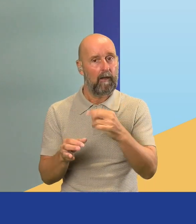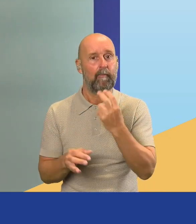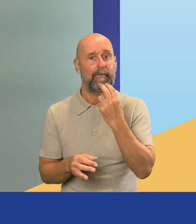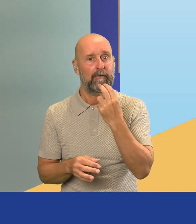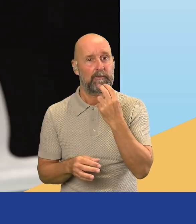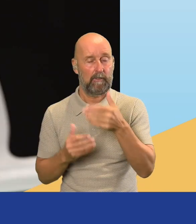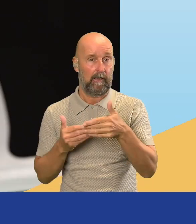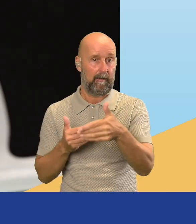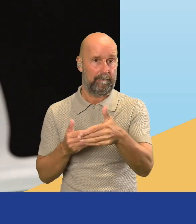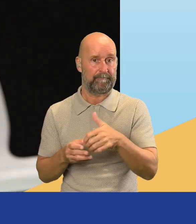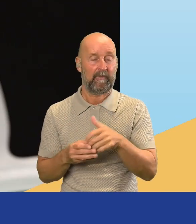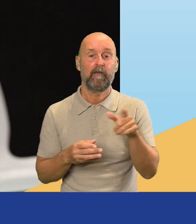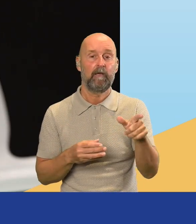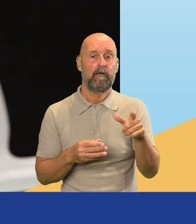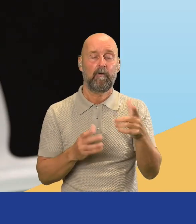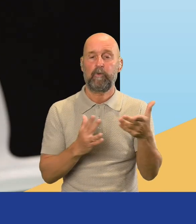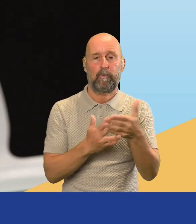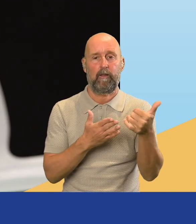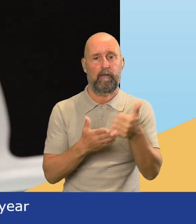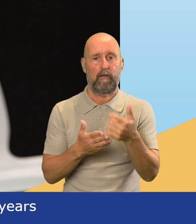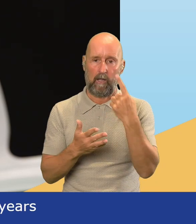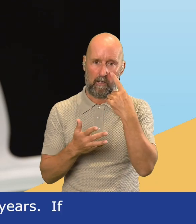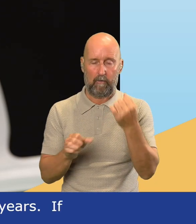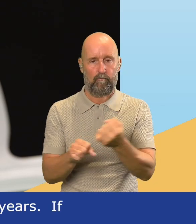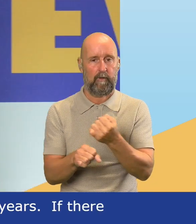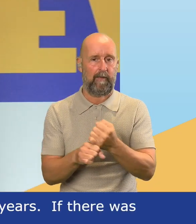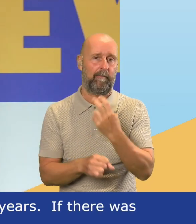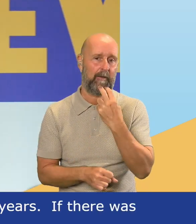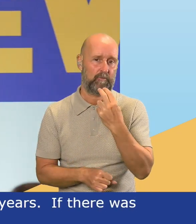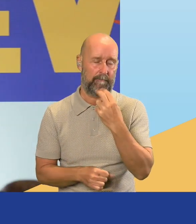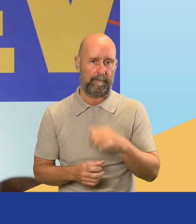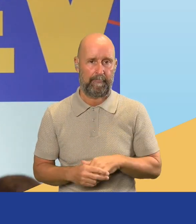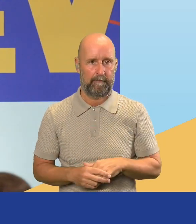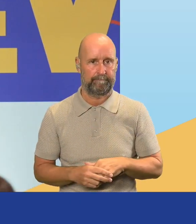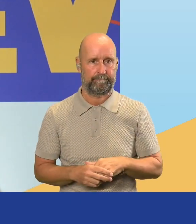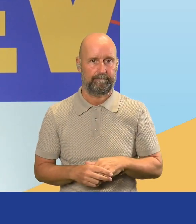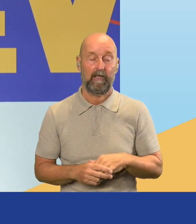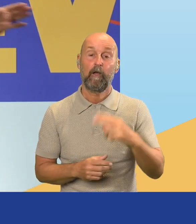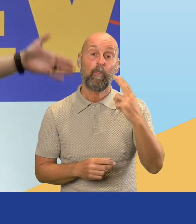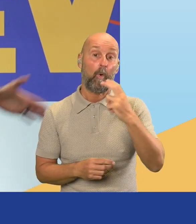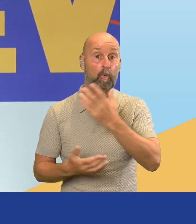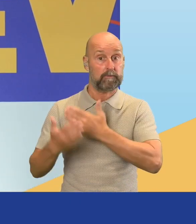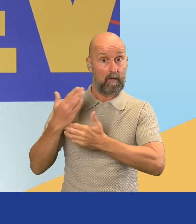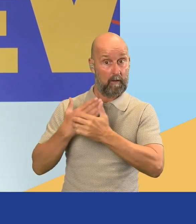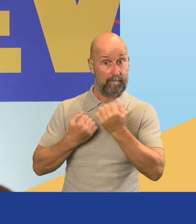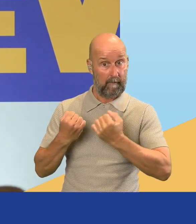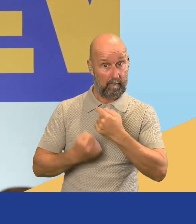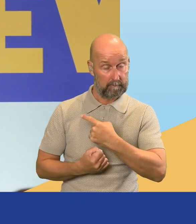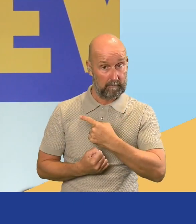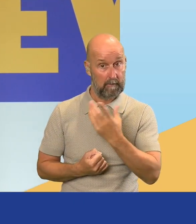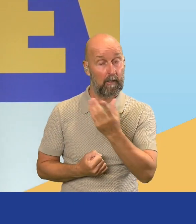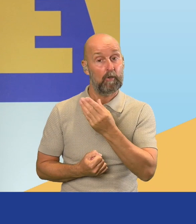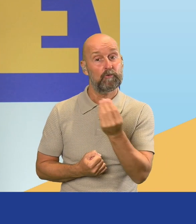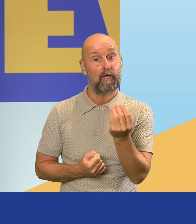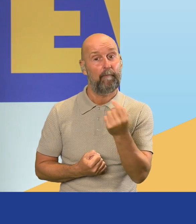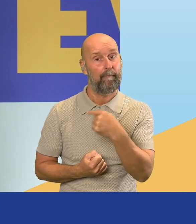of limit, we would intervene and look to repair that battery for you. On those older vehicles that we're looking at, some of them are way